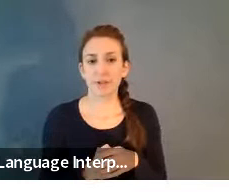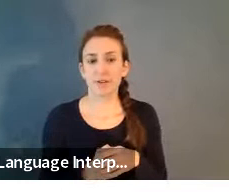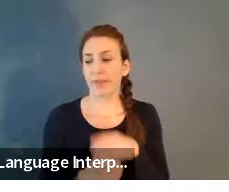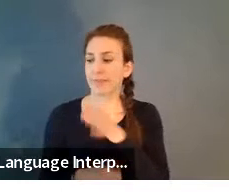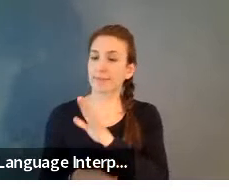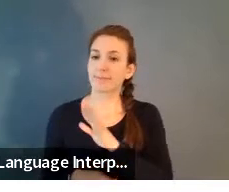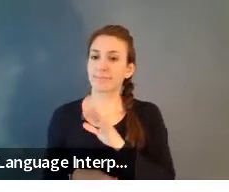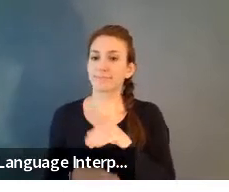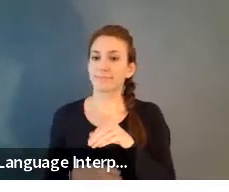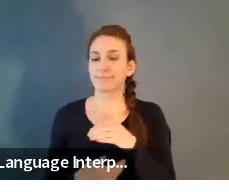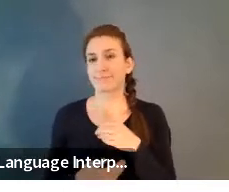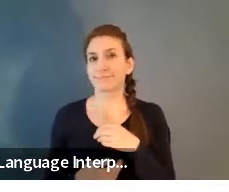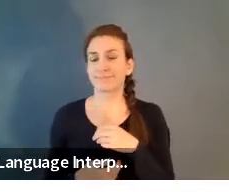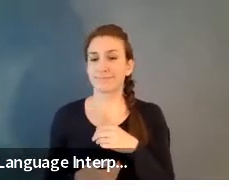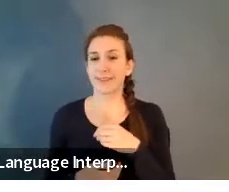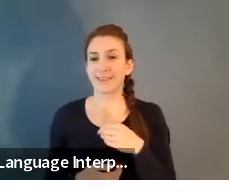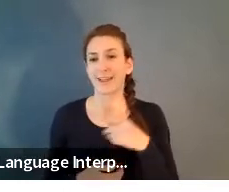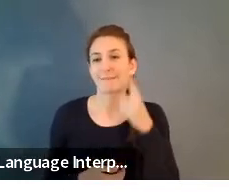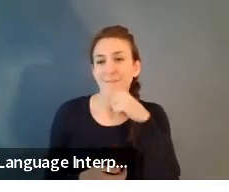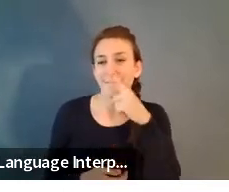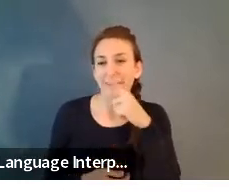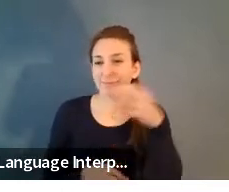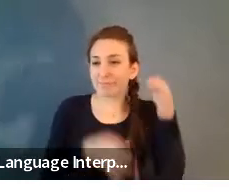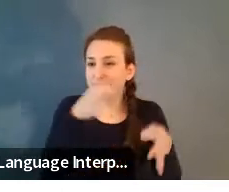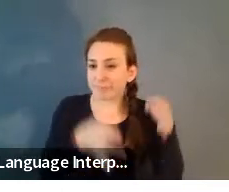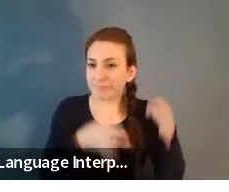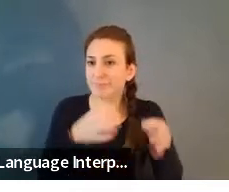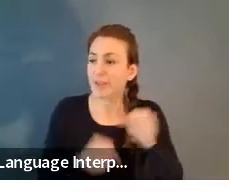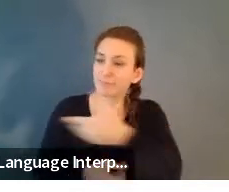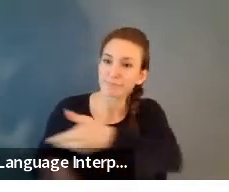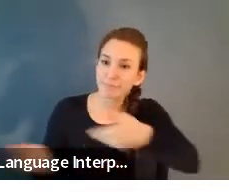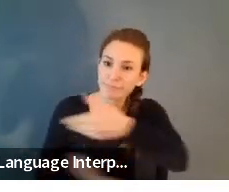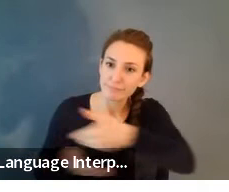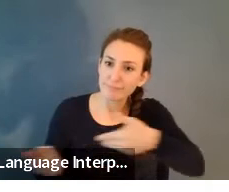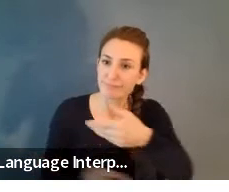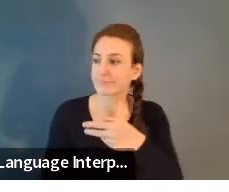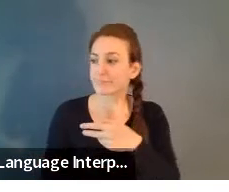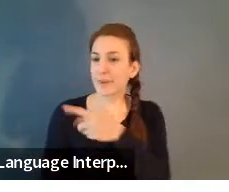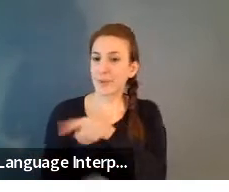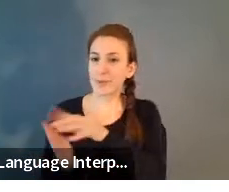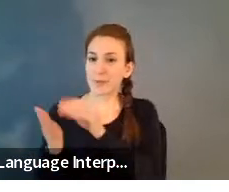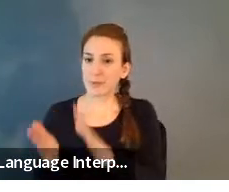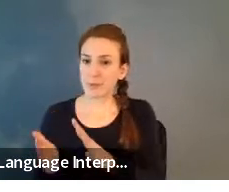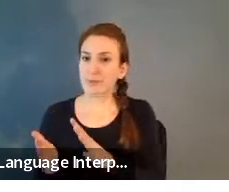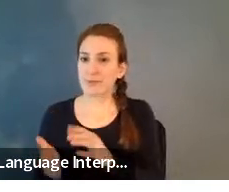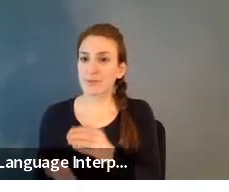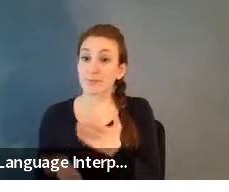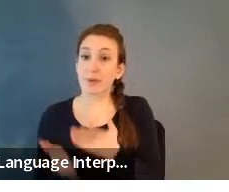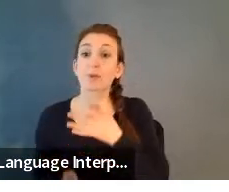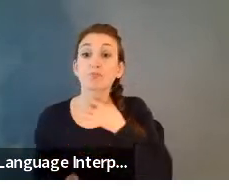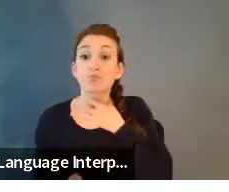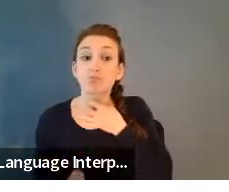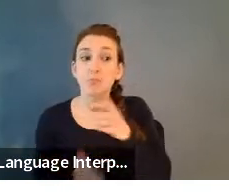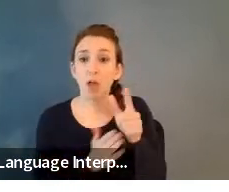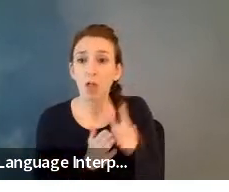be like judges. They do like little mock trials. So we have that collaboration, and they send me students when they're like, okay, this student for sure wants